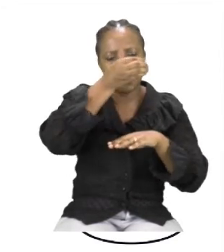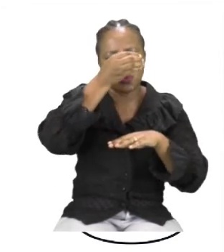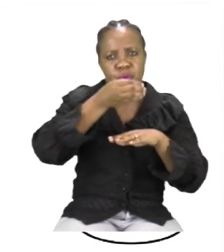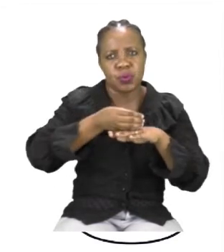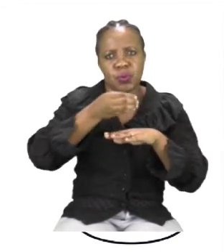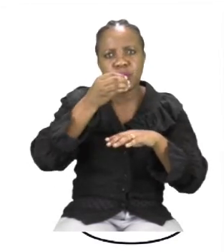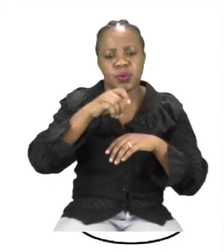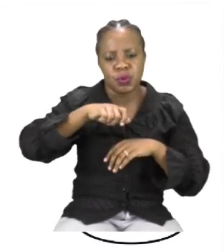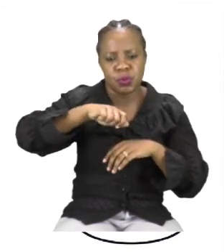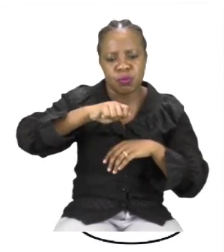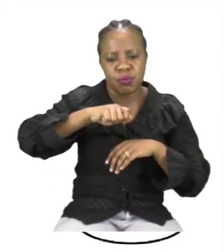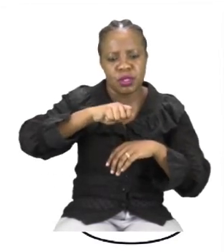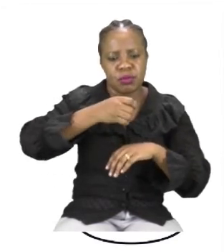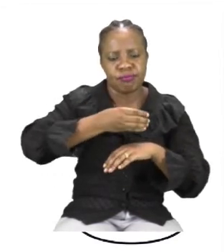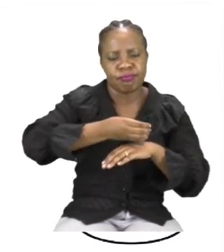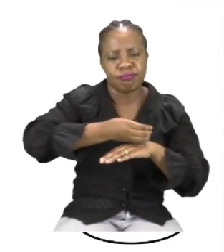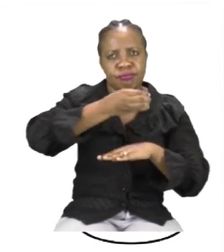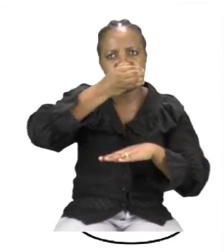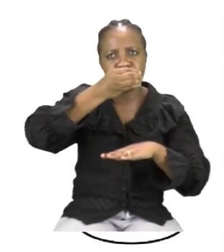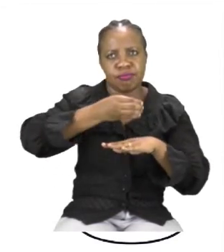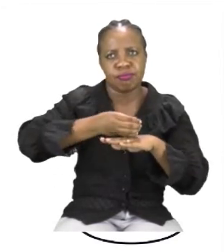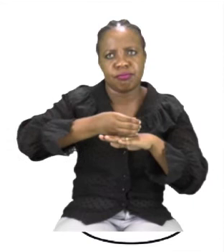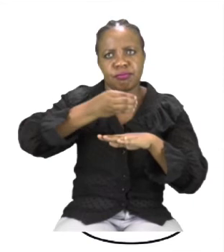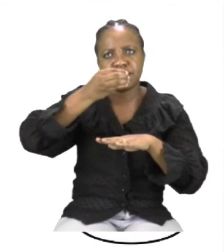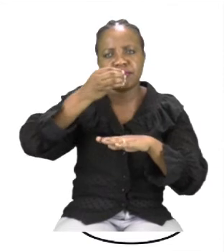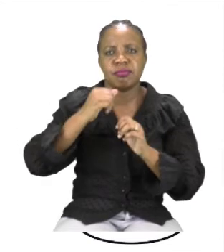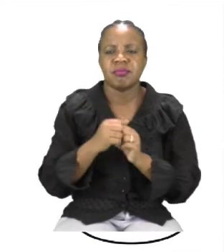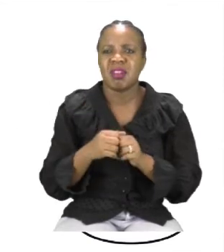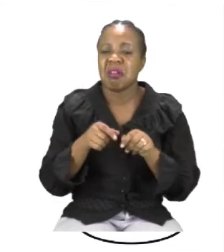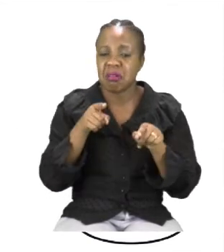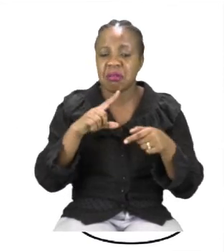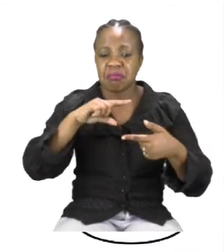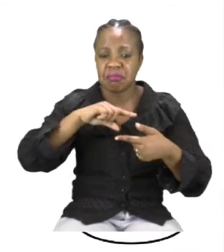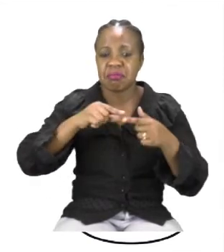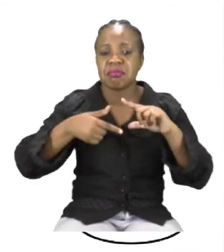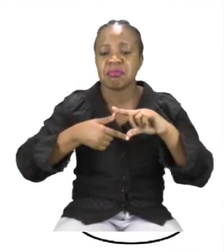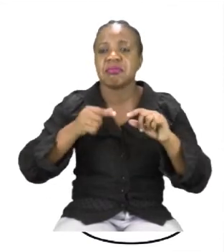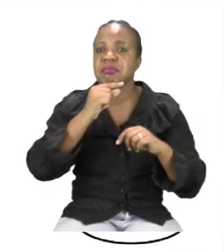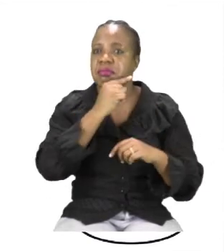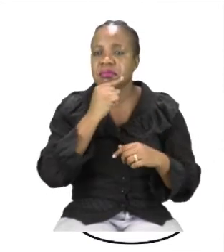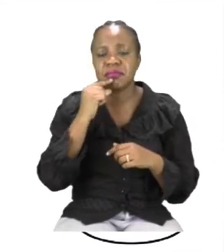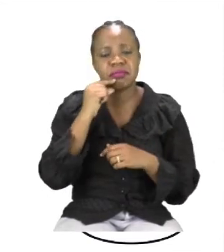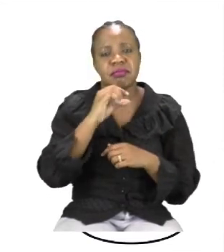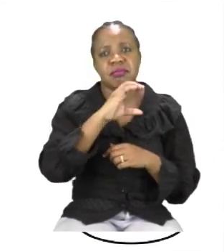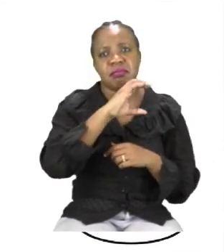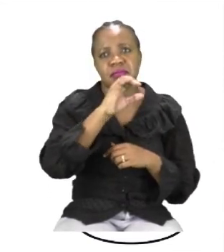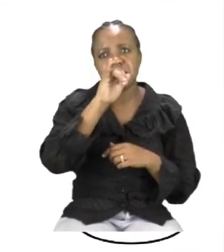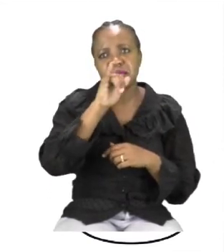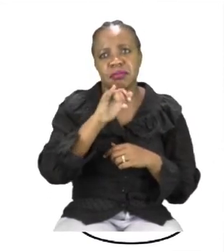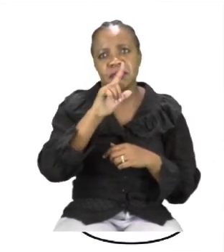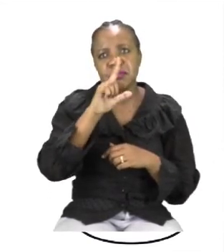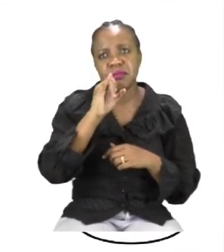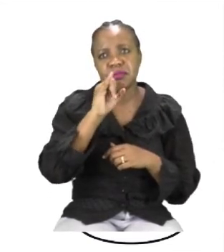sauce bottle. They can come in the shape of a cylinder. Or we can have a